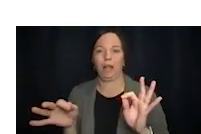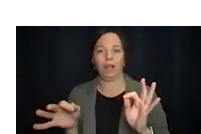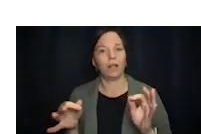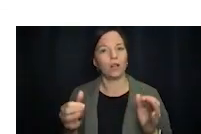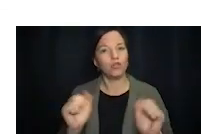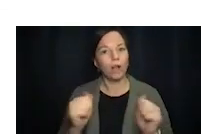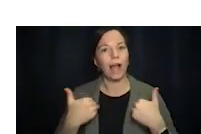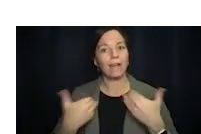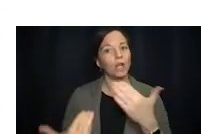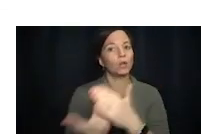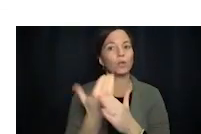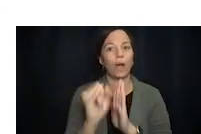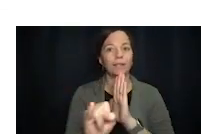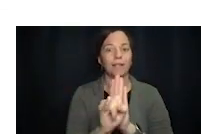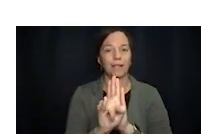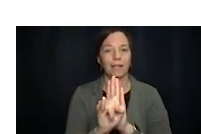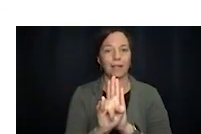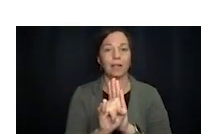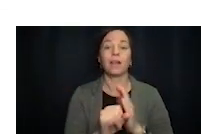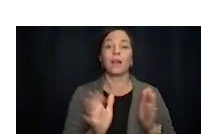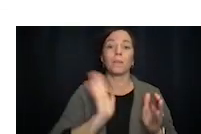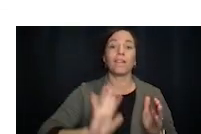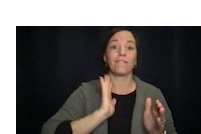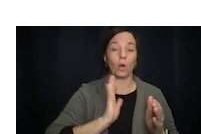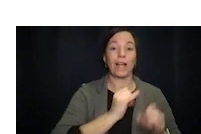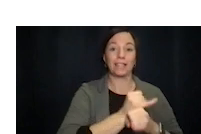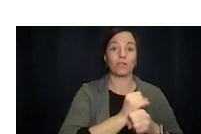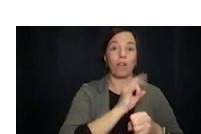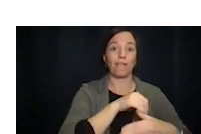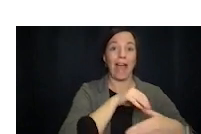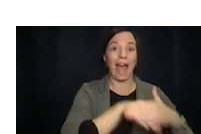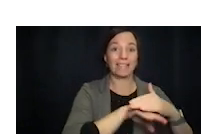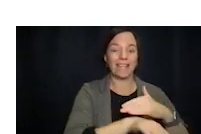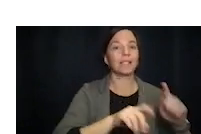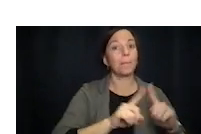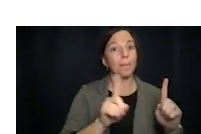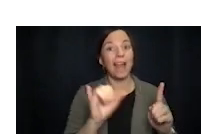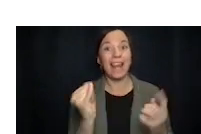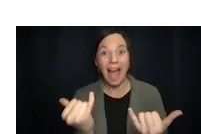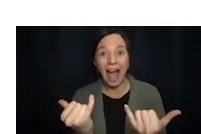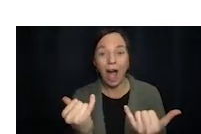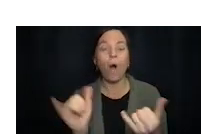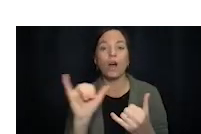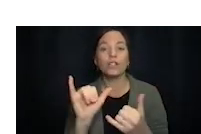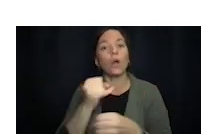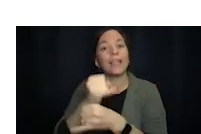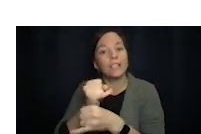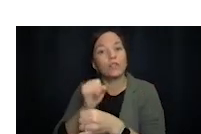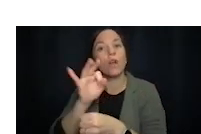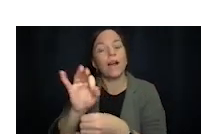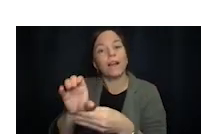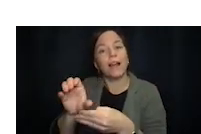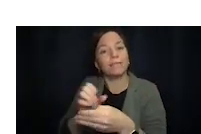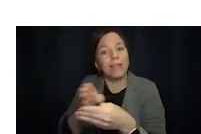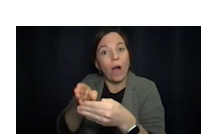to shift from being institutions of access to institutions focused on outcomes. That at the end of the day, it really